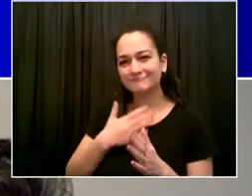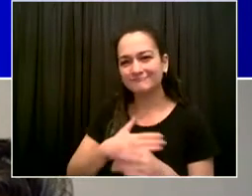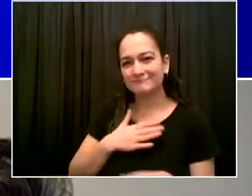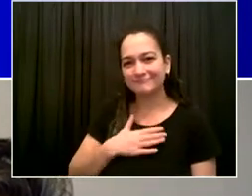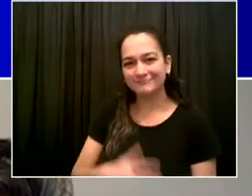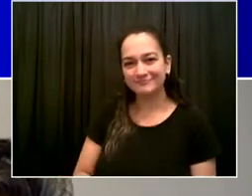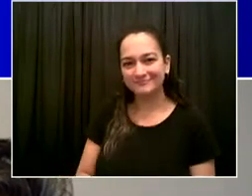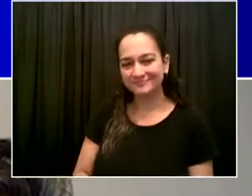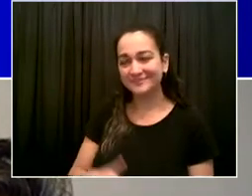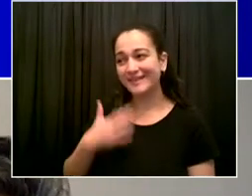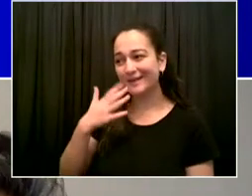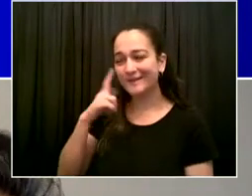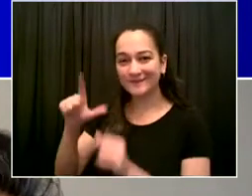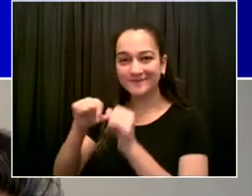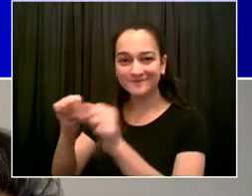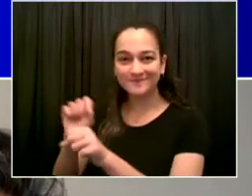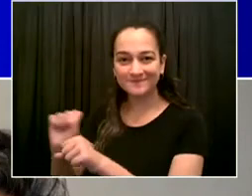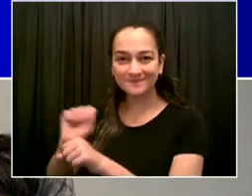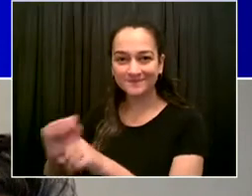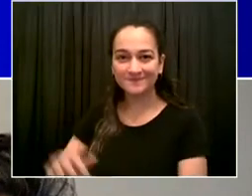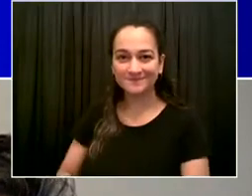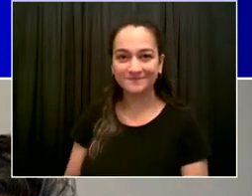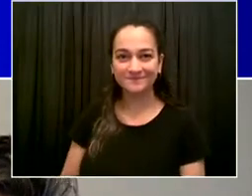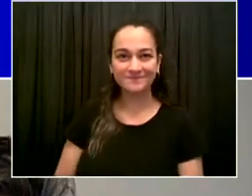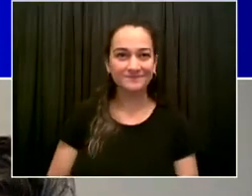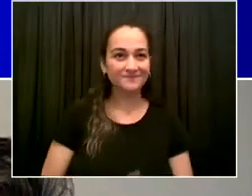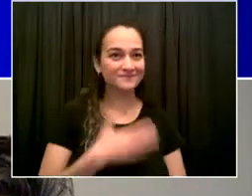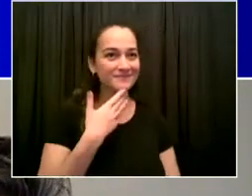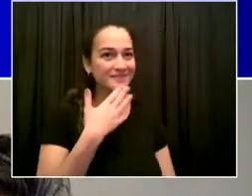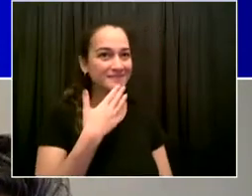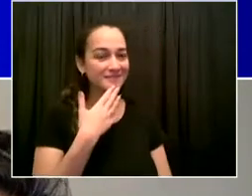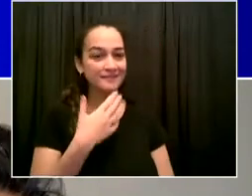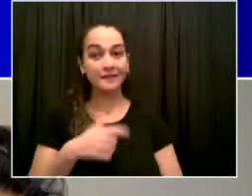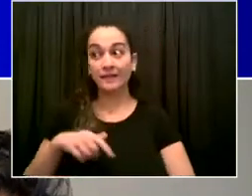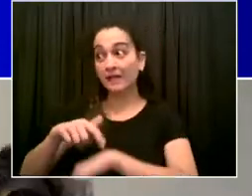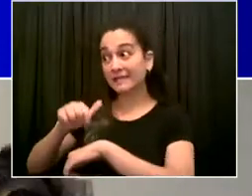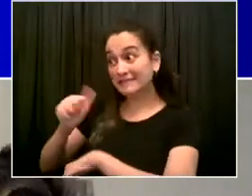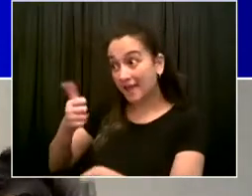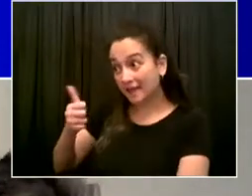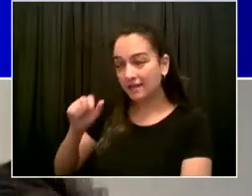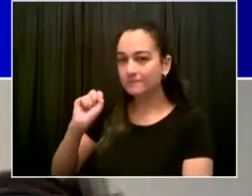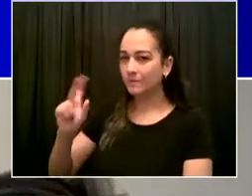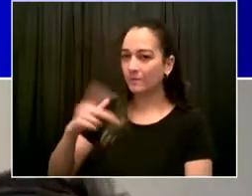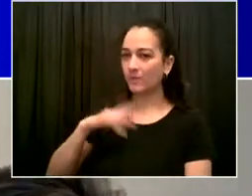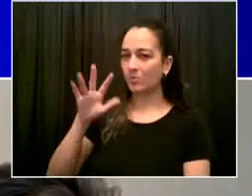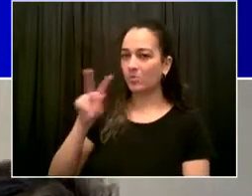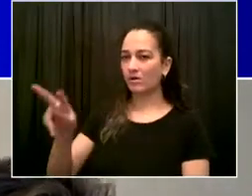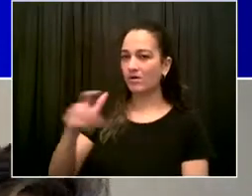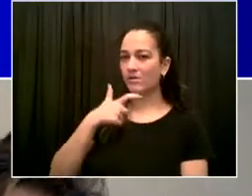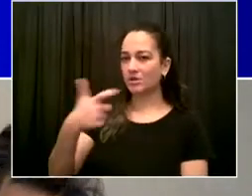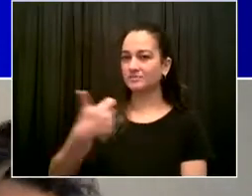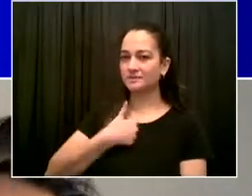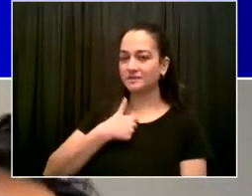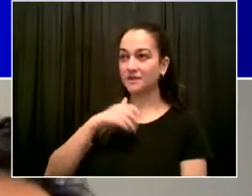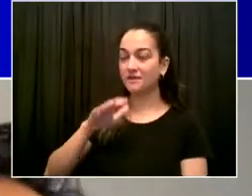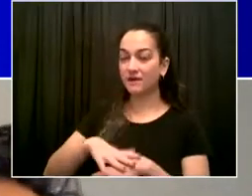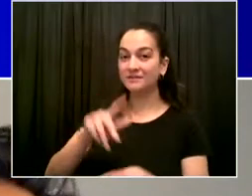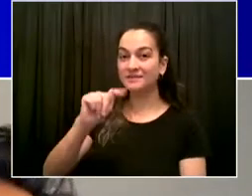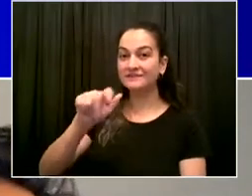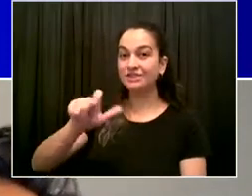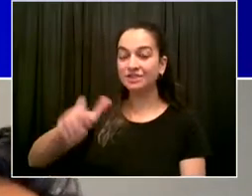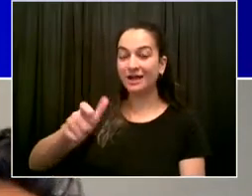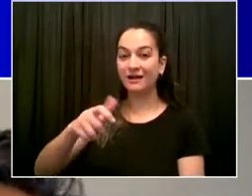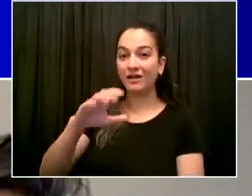p.m. tonight. And what I'm going to be watching. I'm like, Shirlane and I kept getting the day wrong. We're like, is it this week? Is it tomorrow? And like, it's